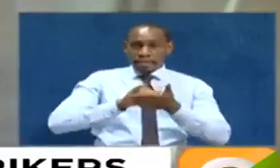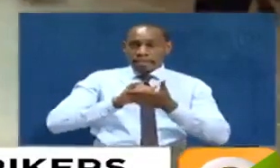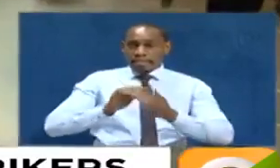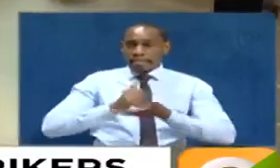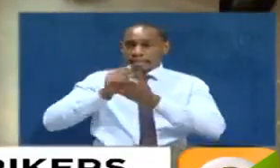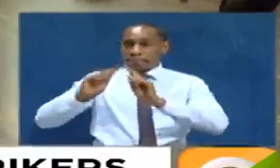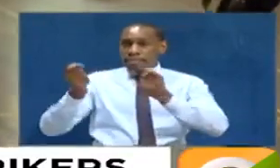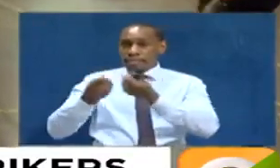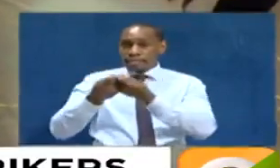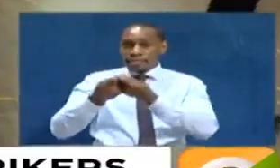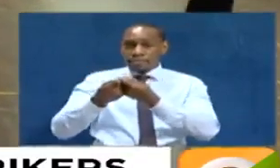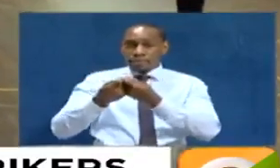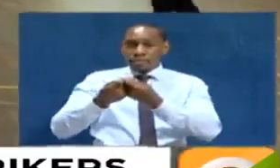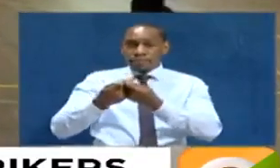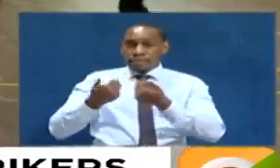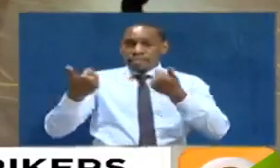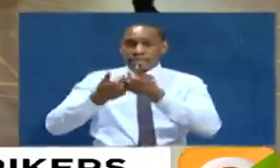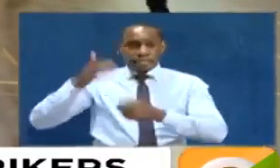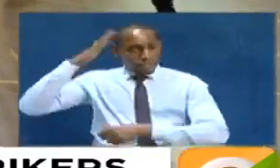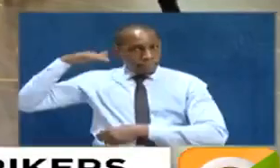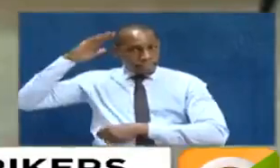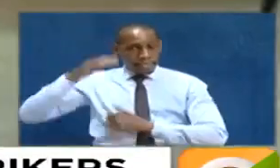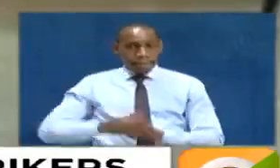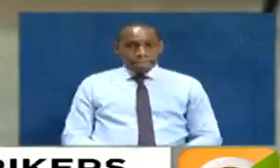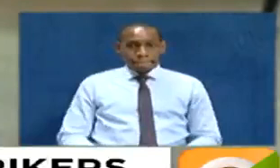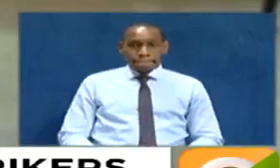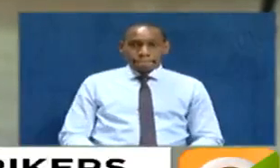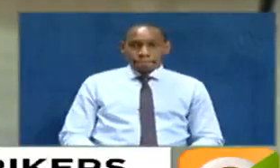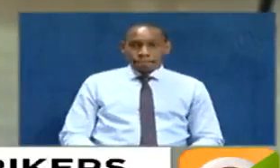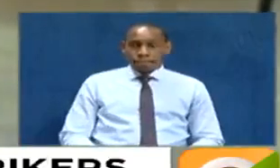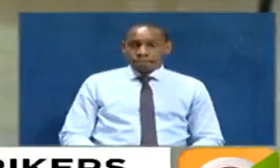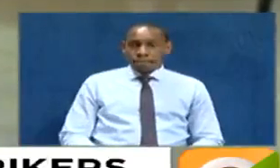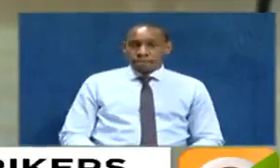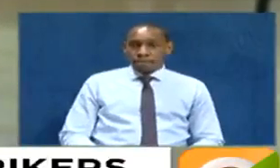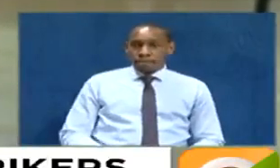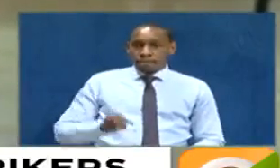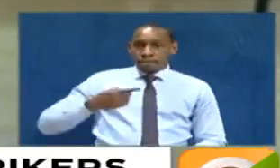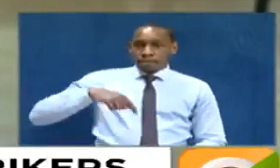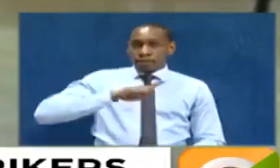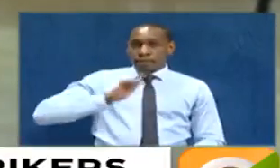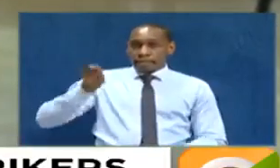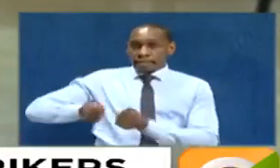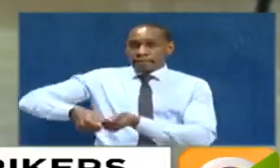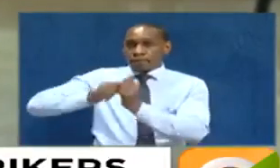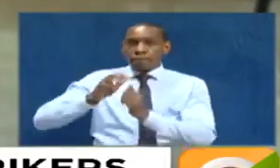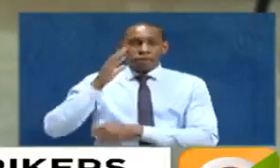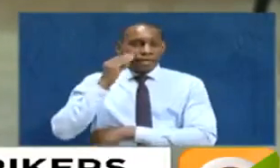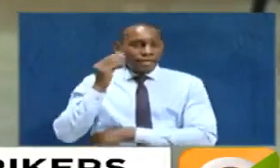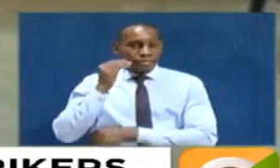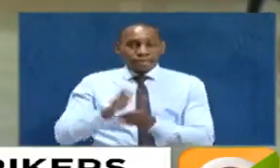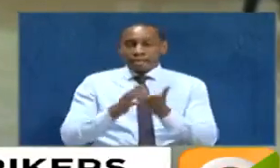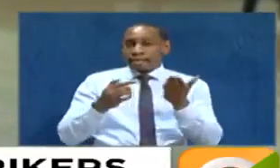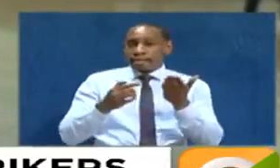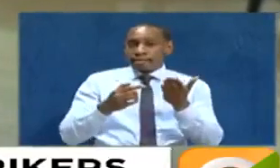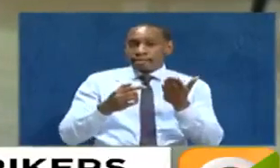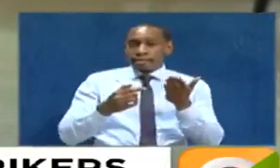will help Malkia Strikers rattle the Brazilians. Good for the Kenya volleyball team, because with the experience and the